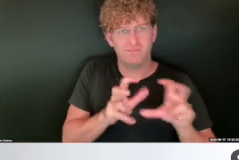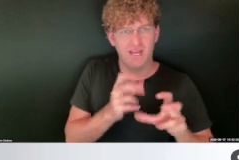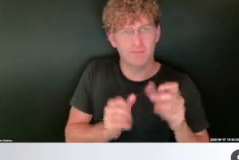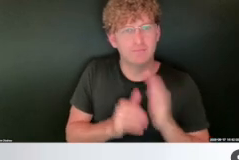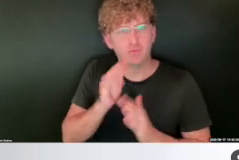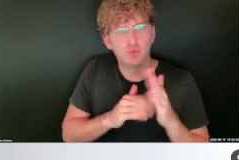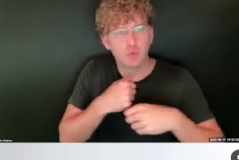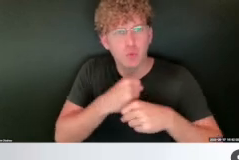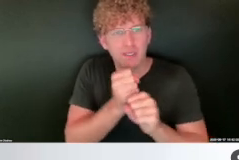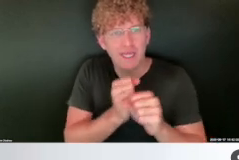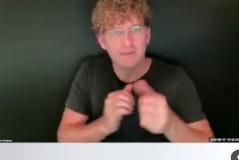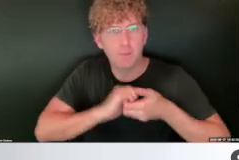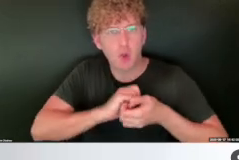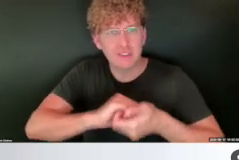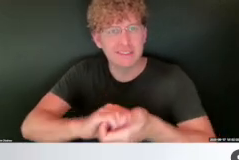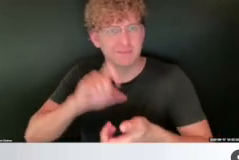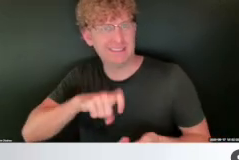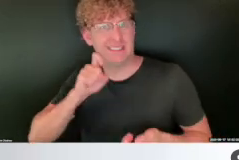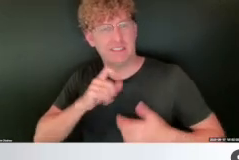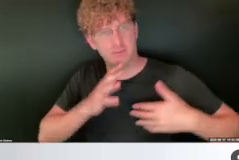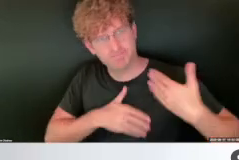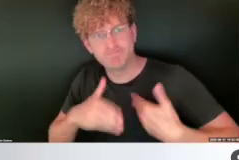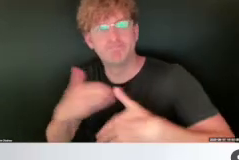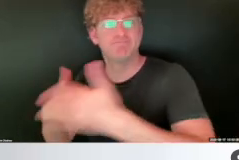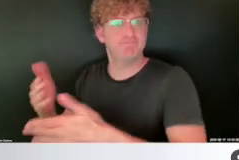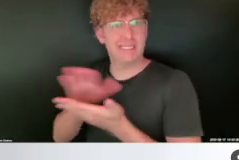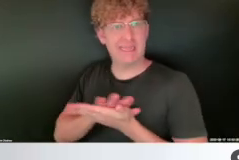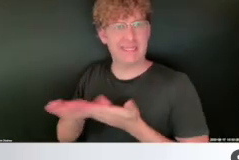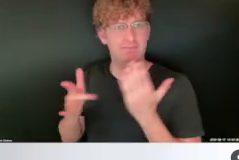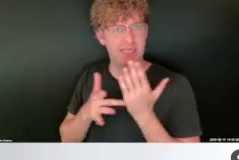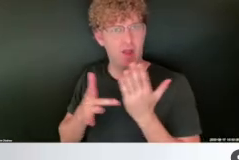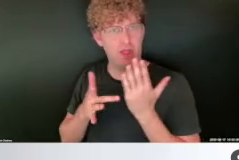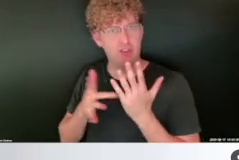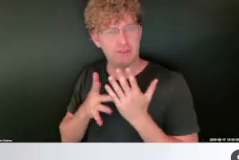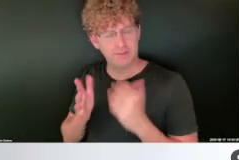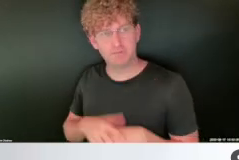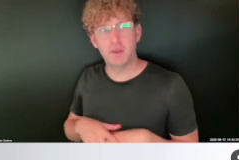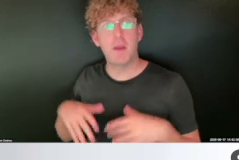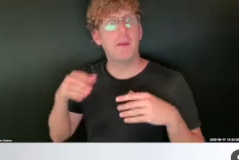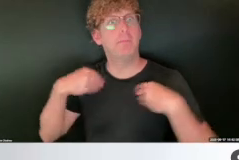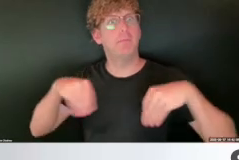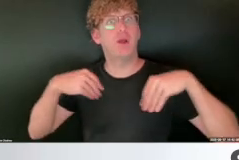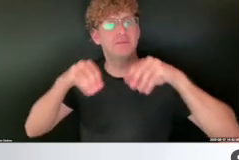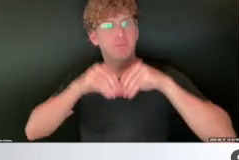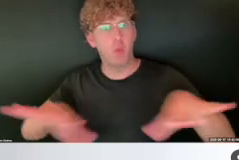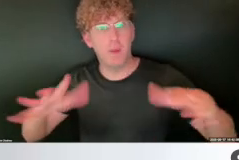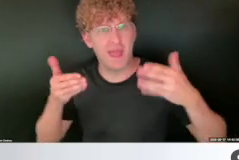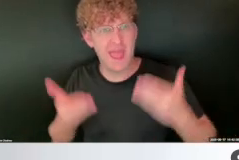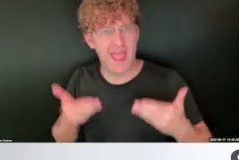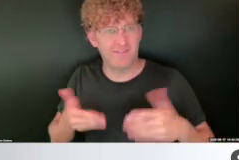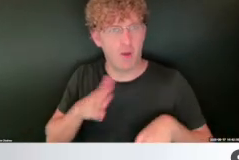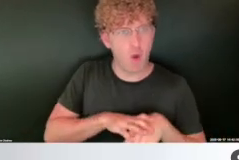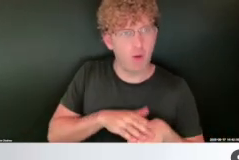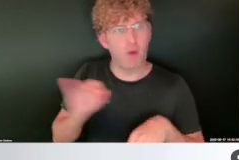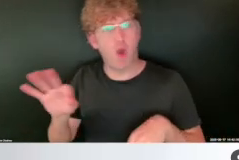market deployment in the heavy-duty on and off-road sectors. It identifies key priority areas for investment that